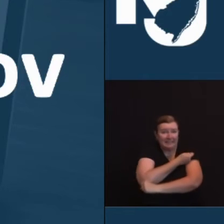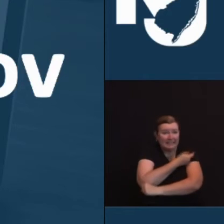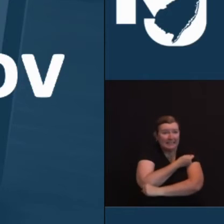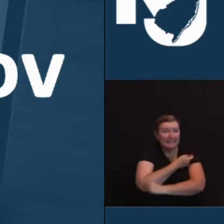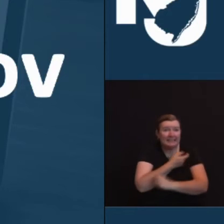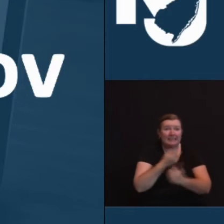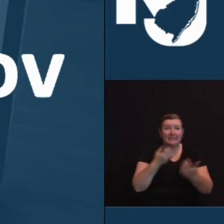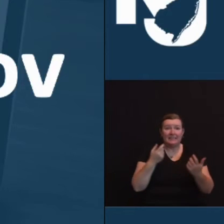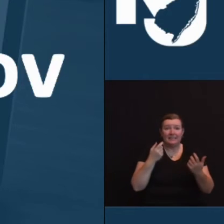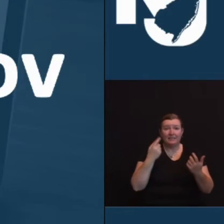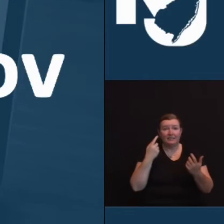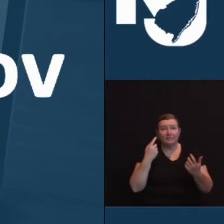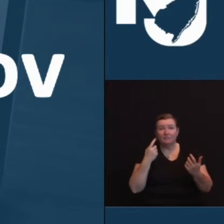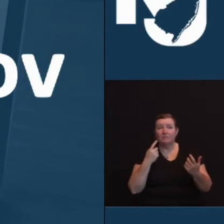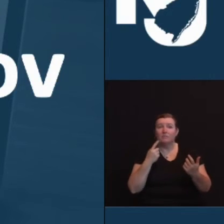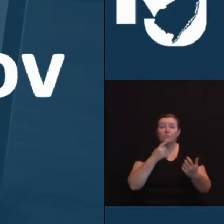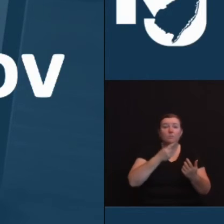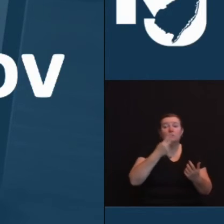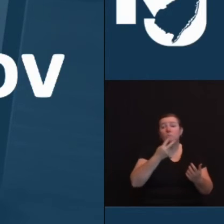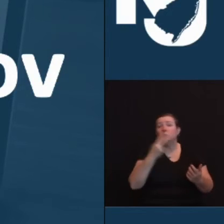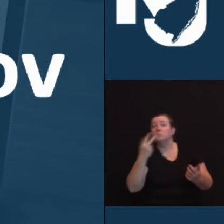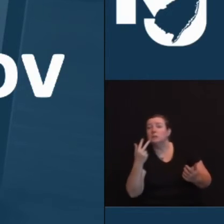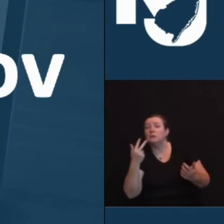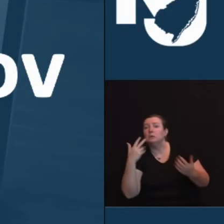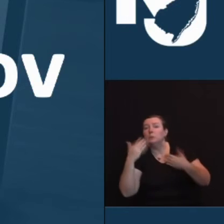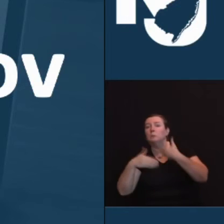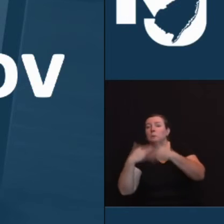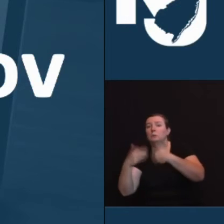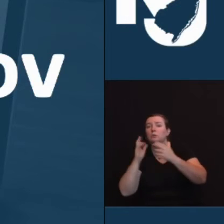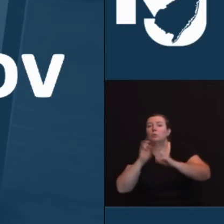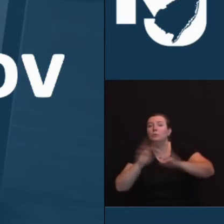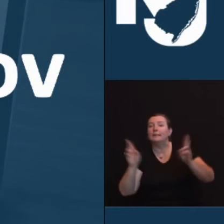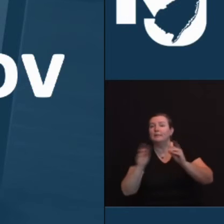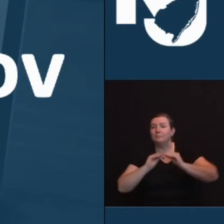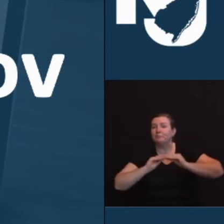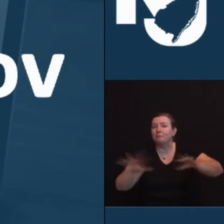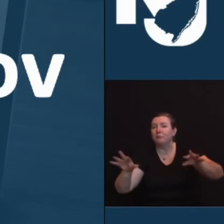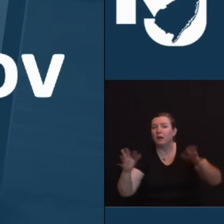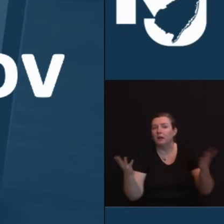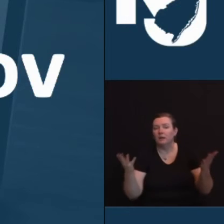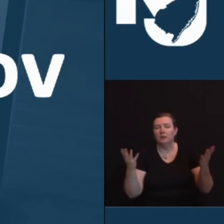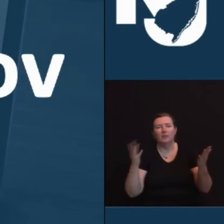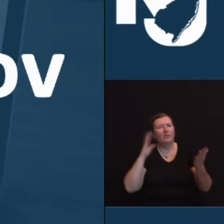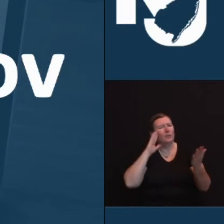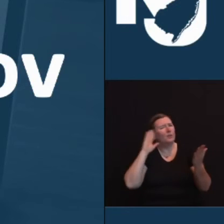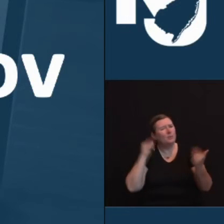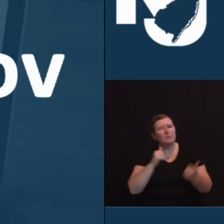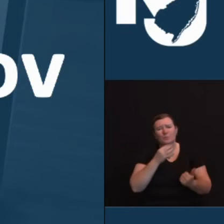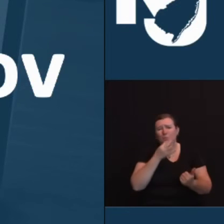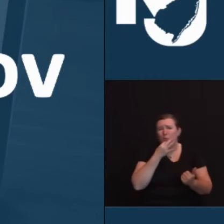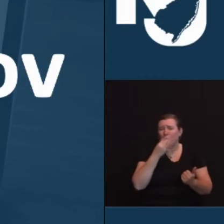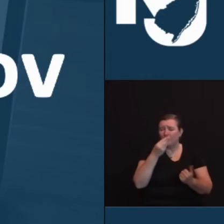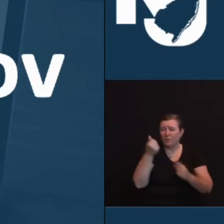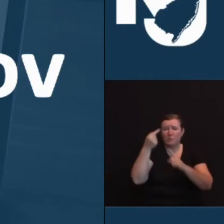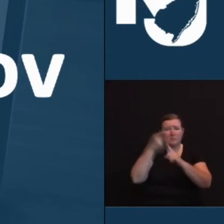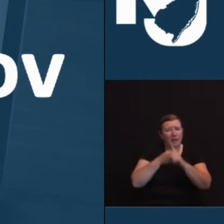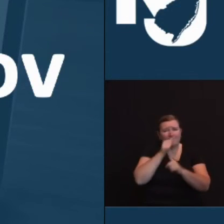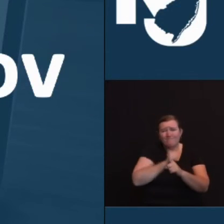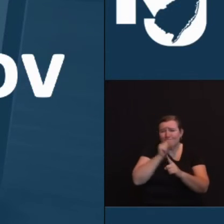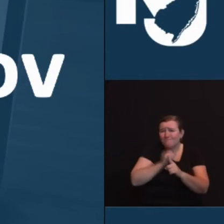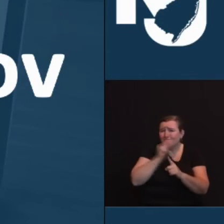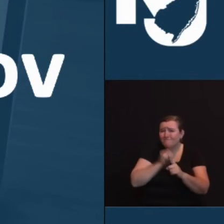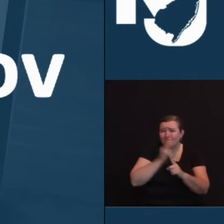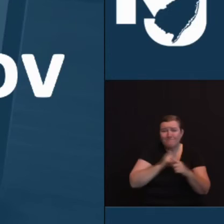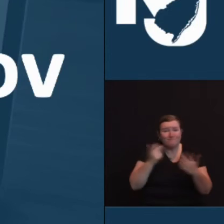likely, are ready for wide-scale distribution in what we hope is just a matter of a few months, we are in a stronger position for